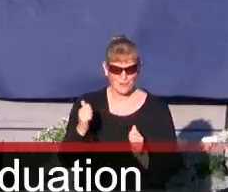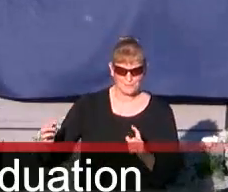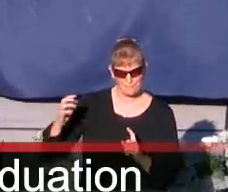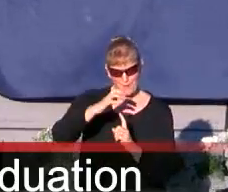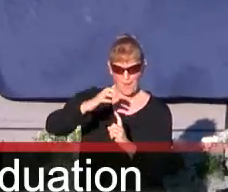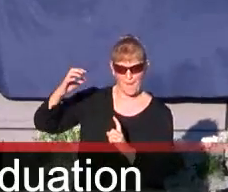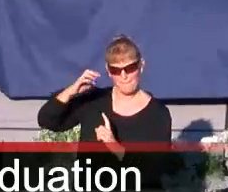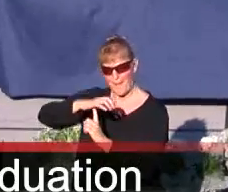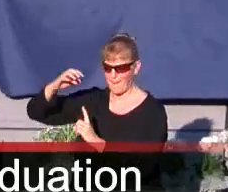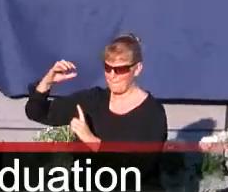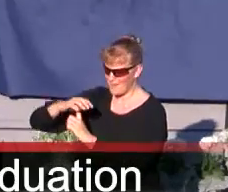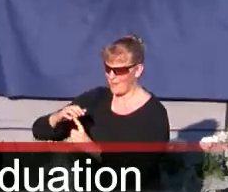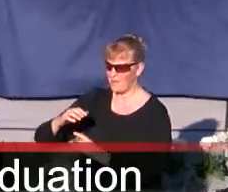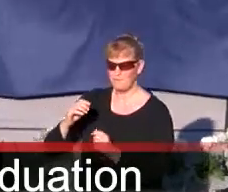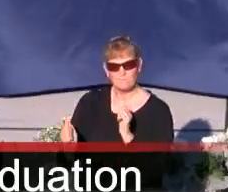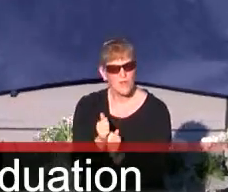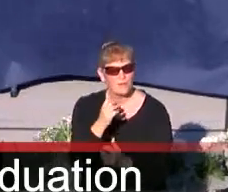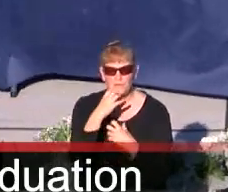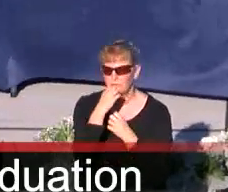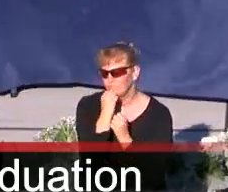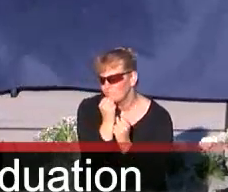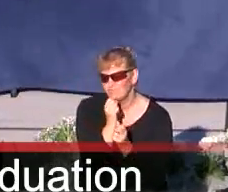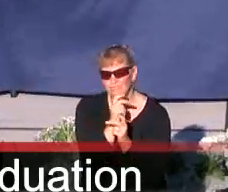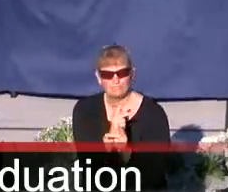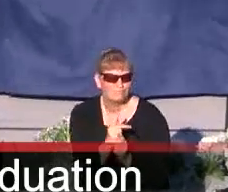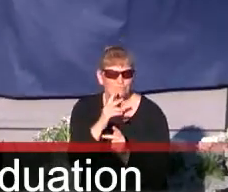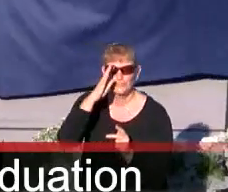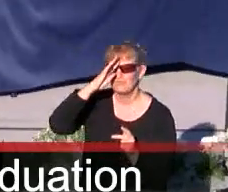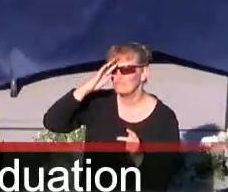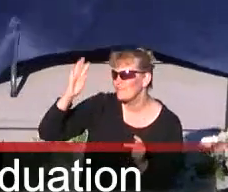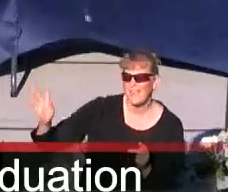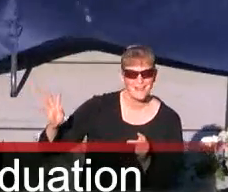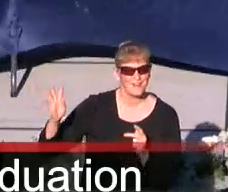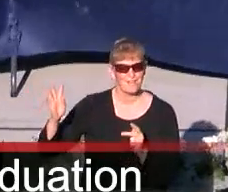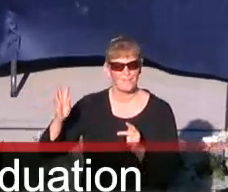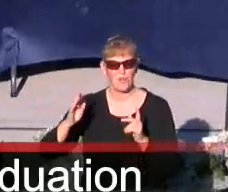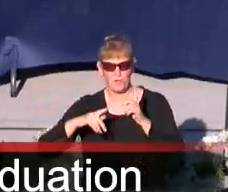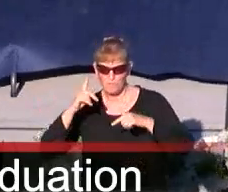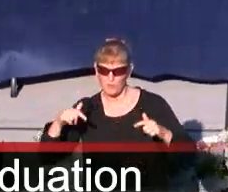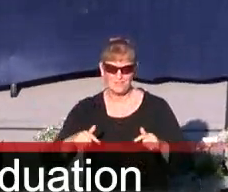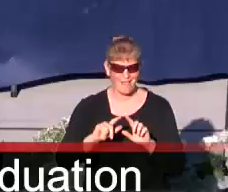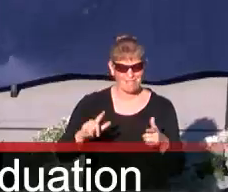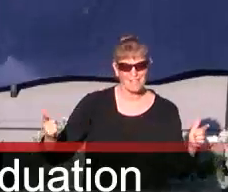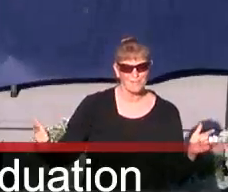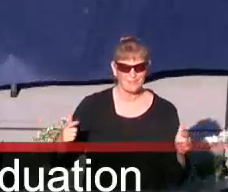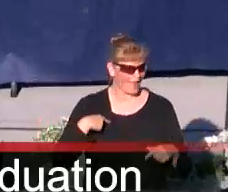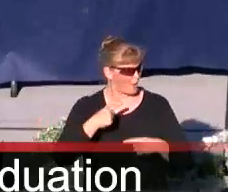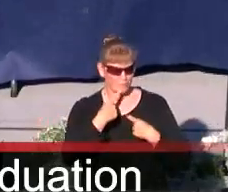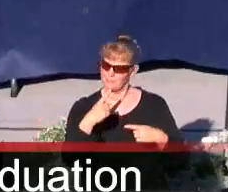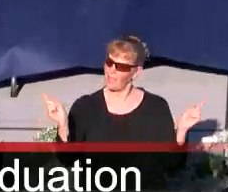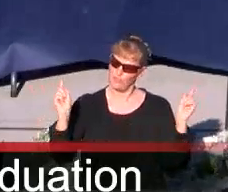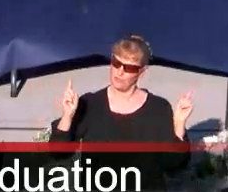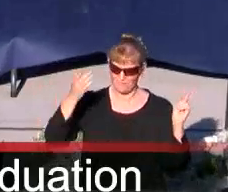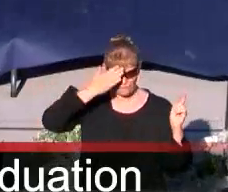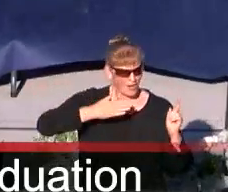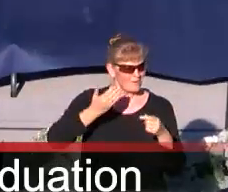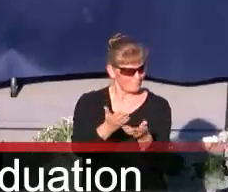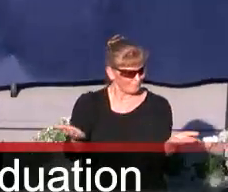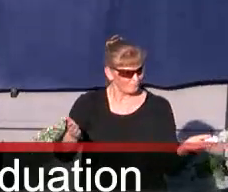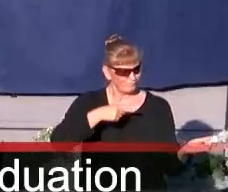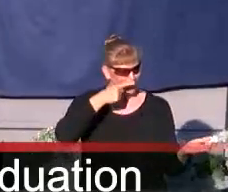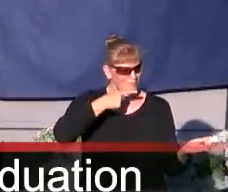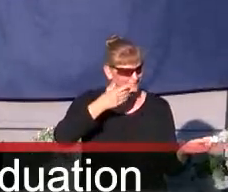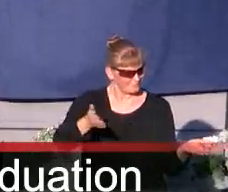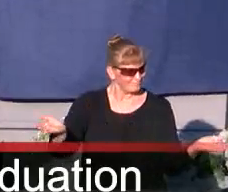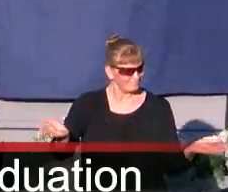championships, is the most thoughtful, creative, multilingual, and I'm just gonna go ahead and say it here publicly right now at this